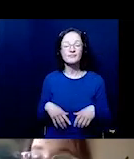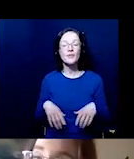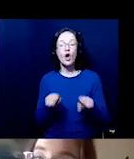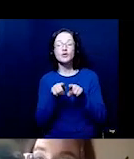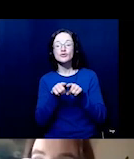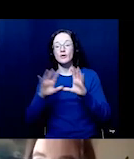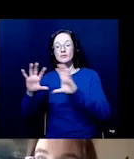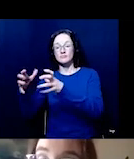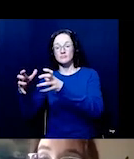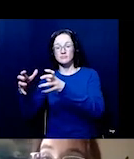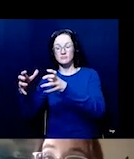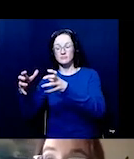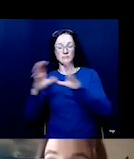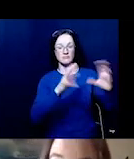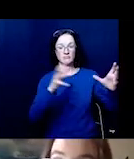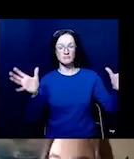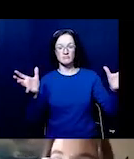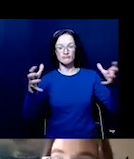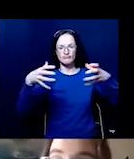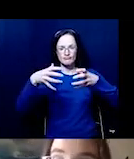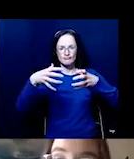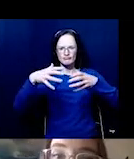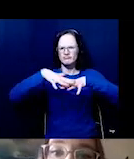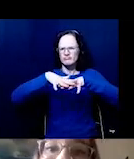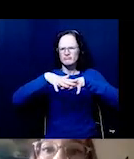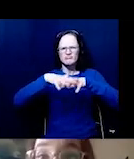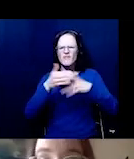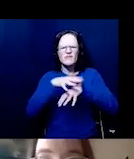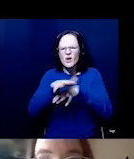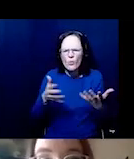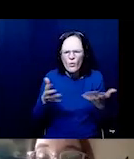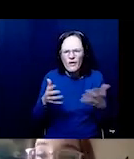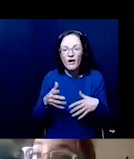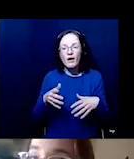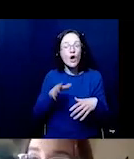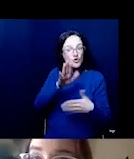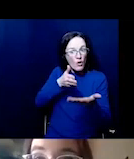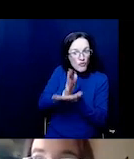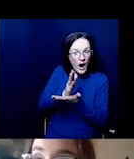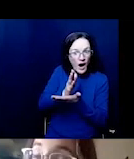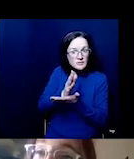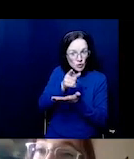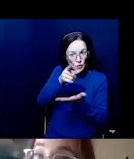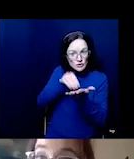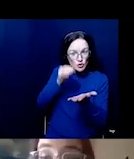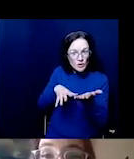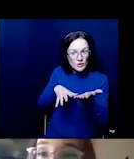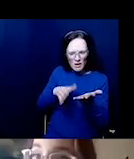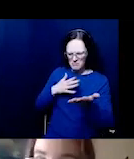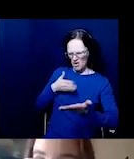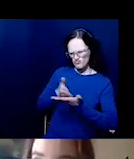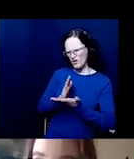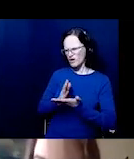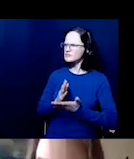We're going to talk about the obstacles when you have to defend your rights as a student, how to be an ally, and at the end, we're going to have a time to either discuss, either